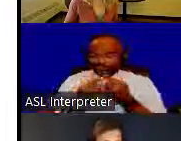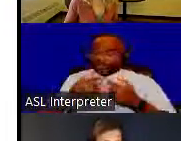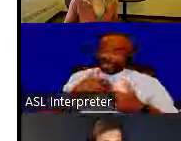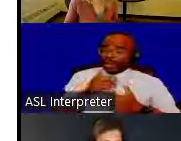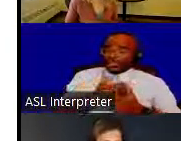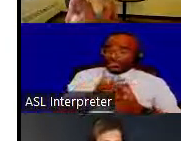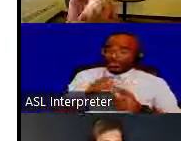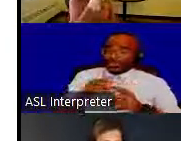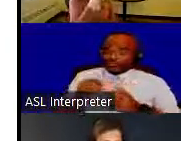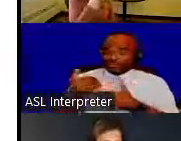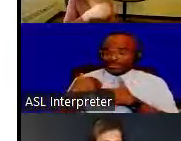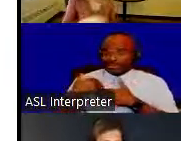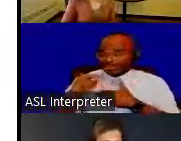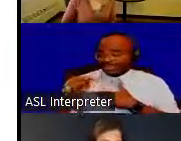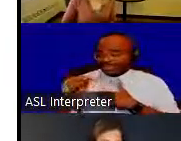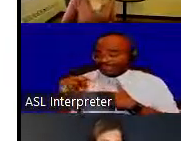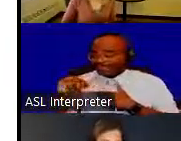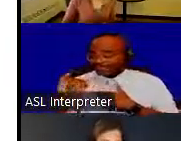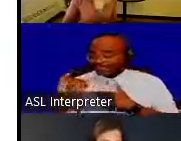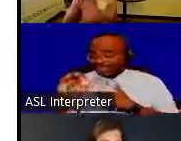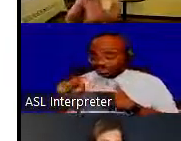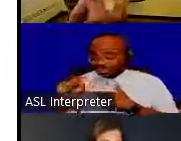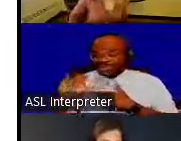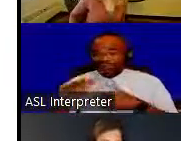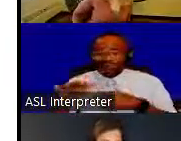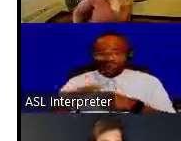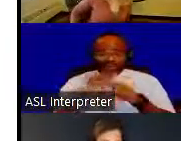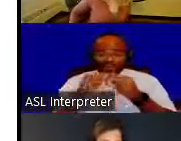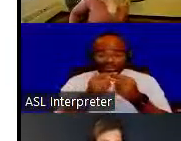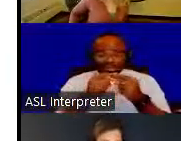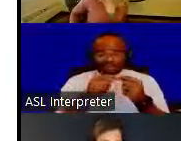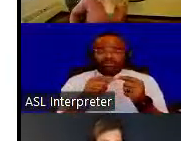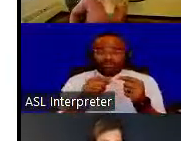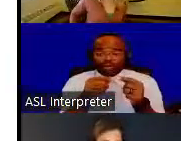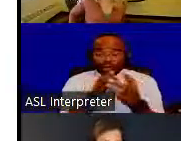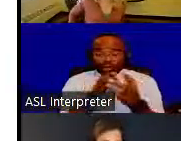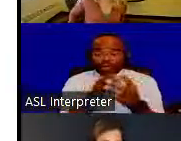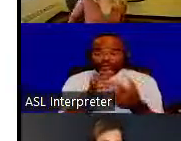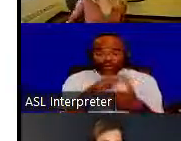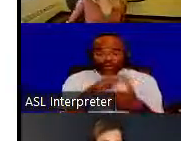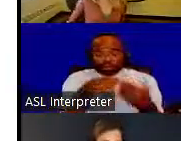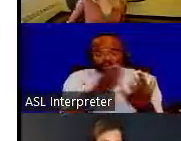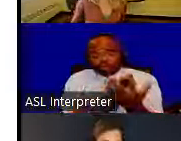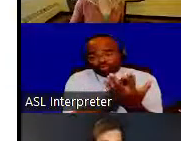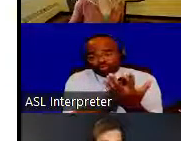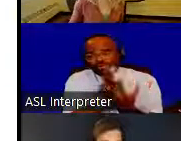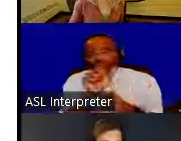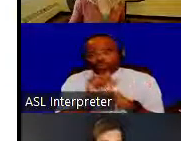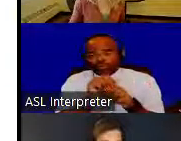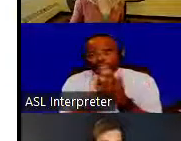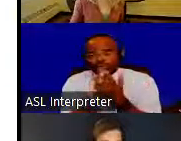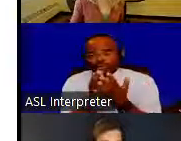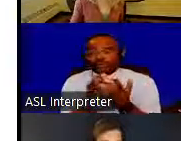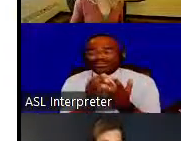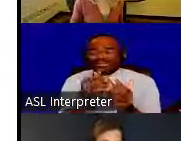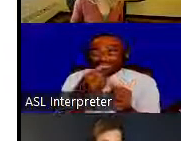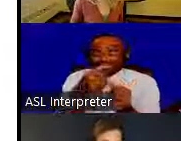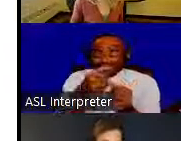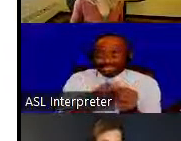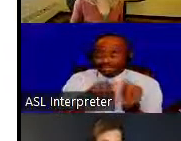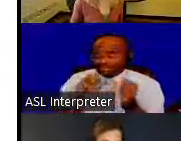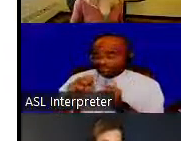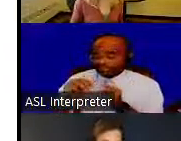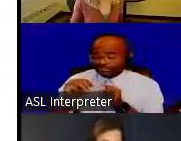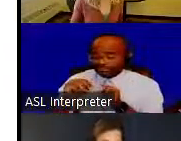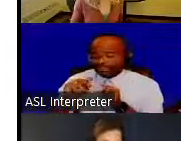this whole team through the adaptation workbook. And now these different menus, when it comes time to